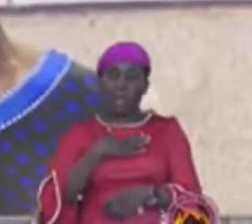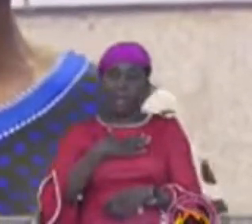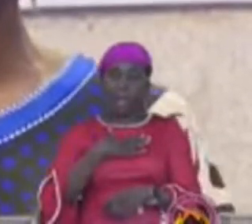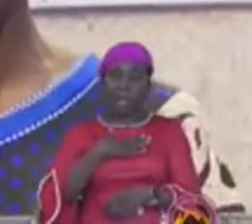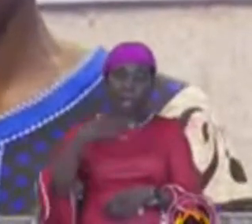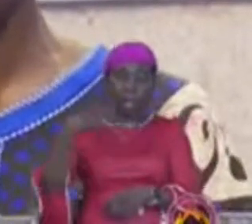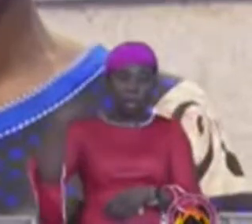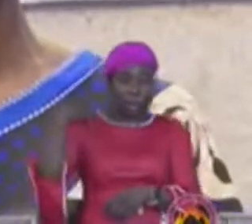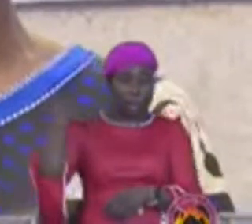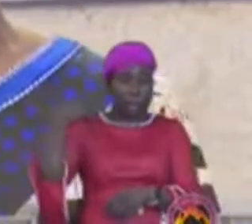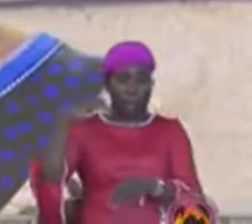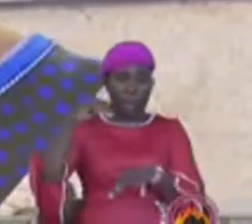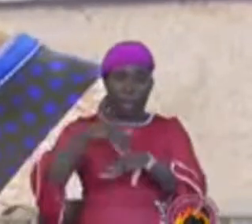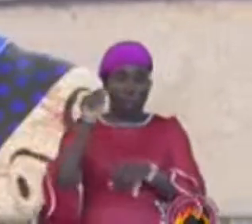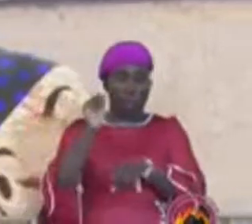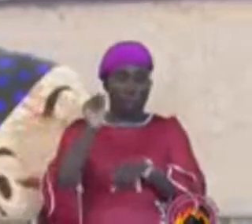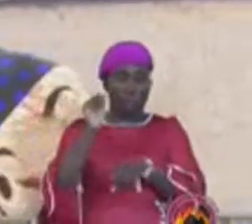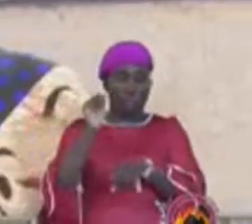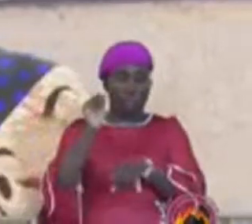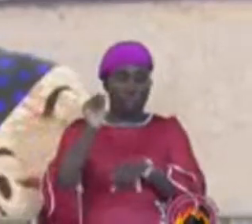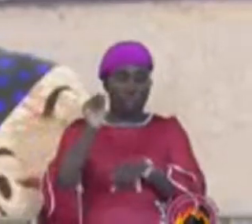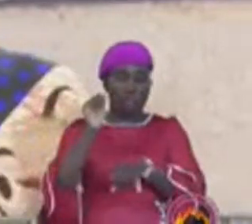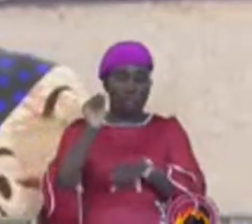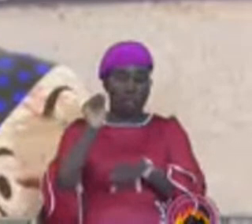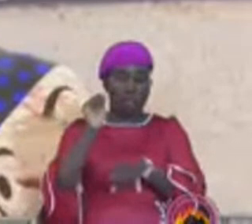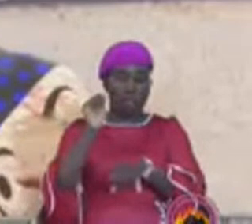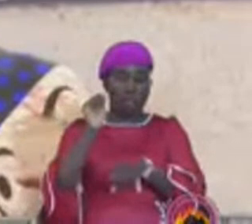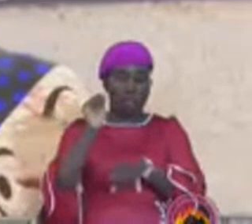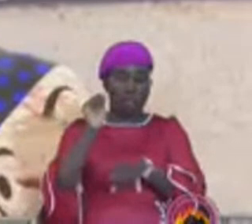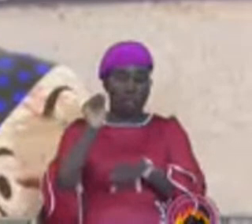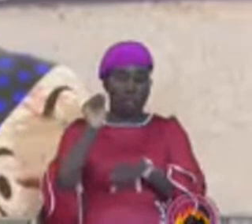need a supervisor, that I volunteer, that you know.